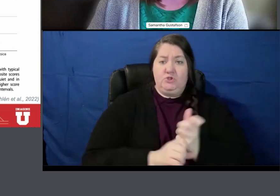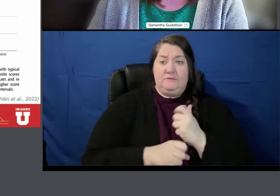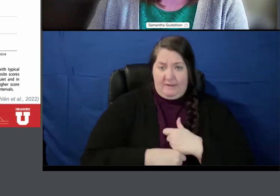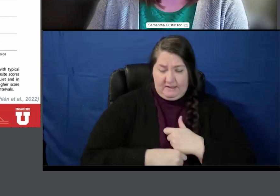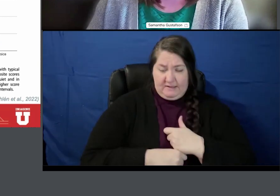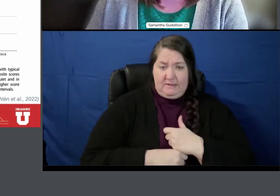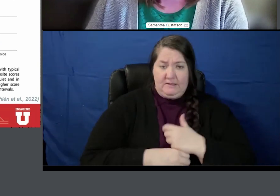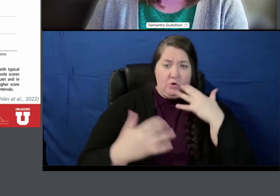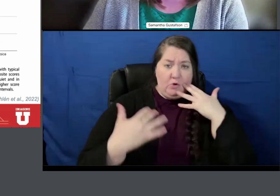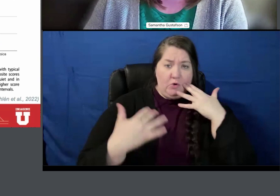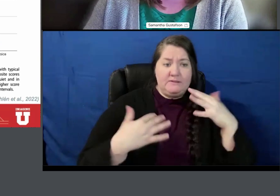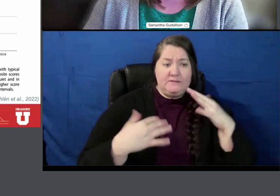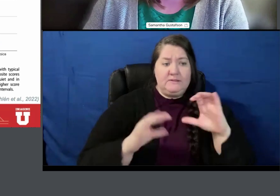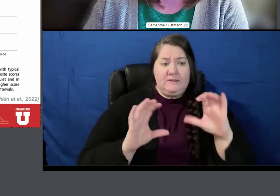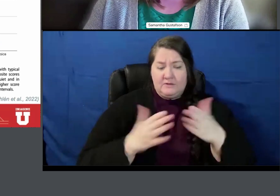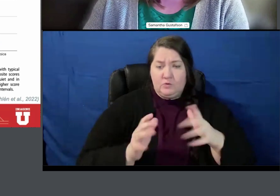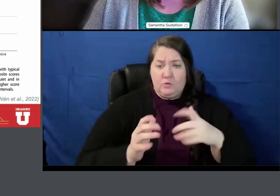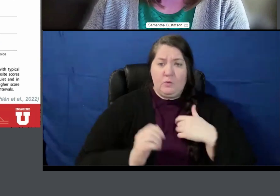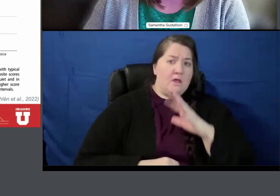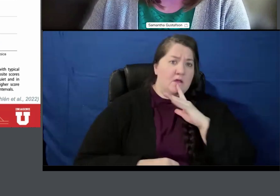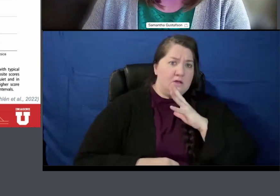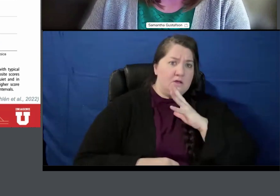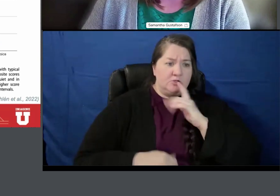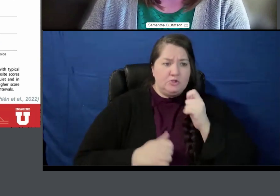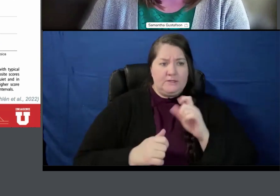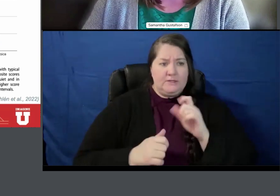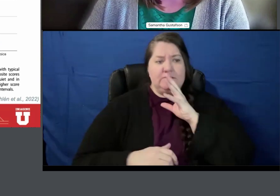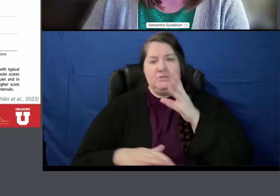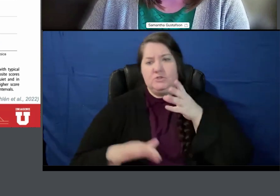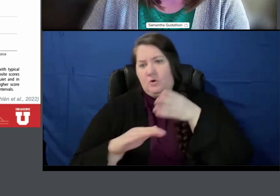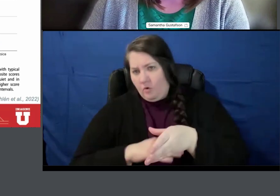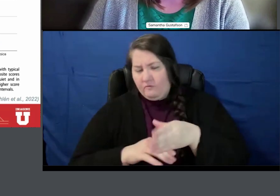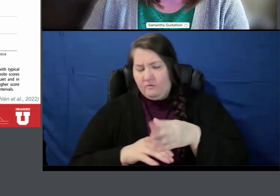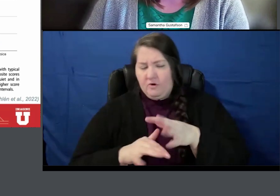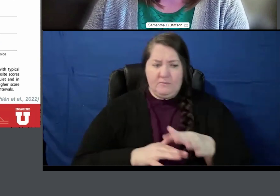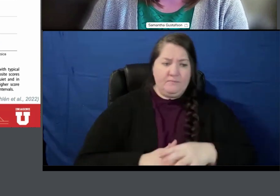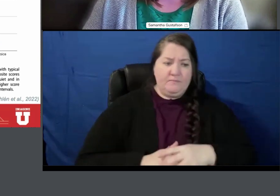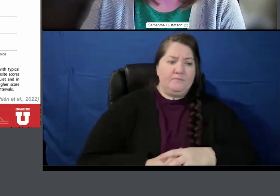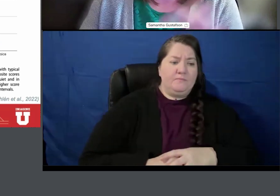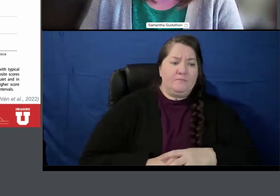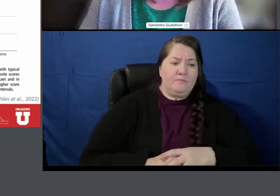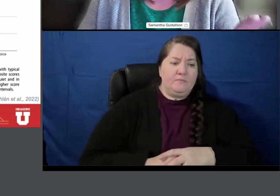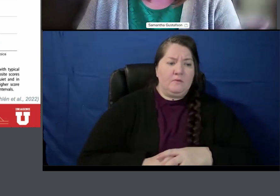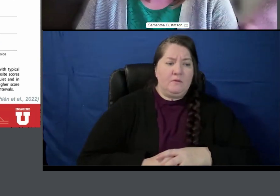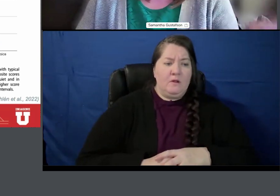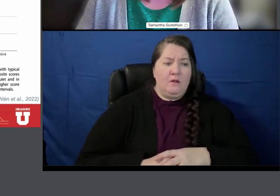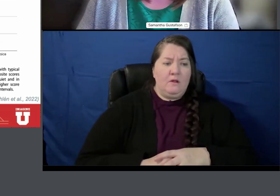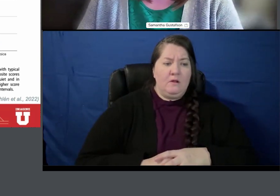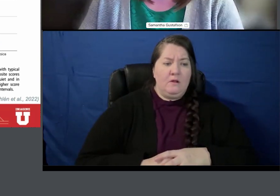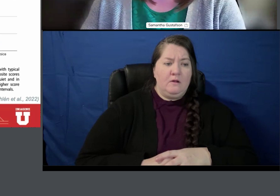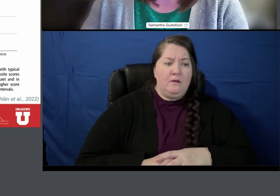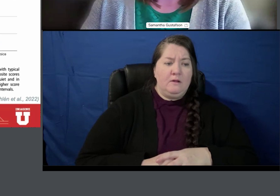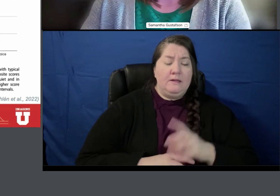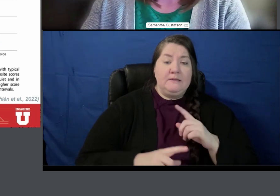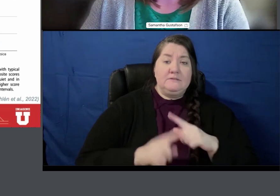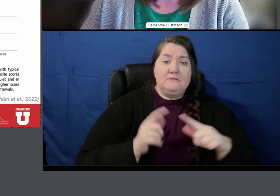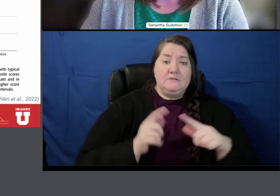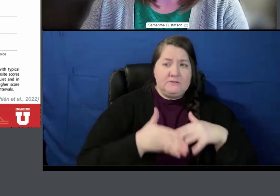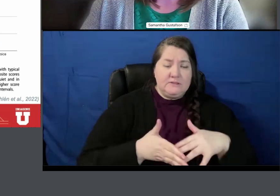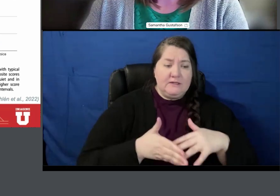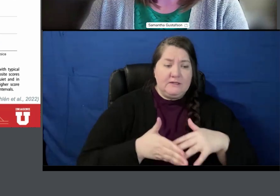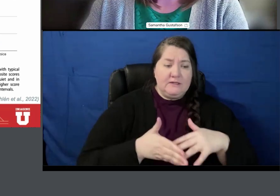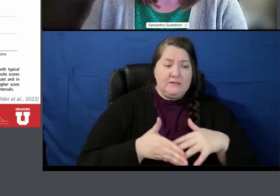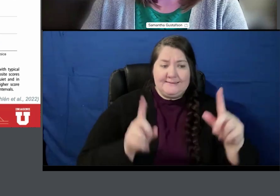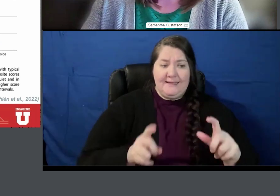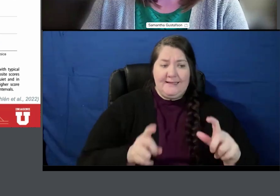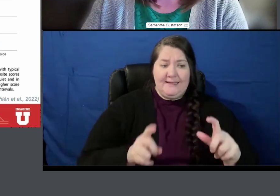noisy classrooms where they're teaching all the time. Another group in this group in a different study tested